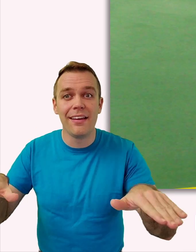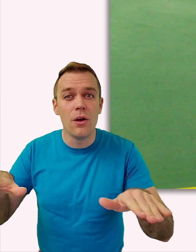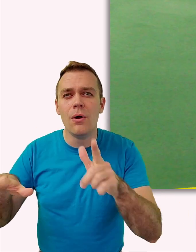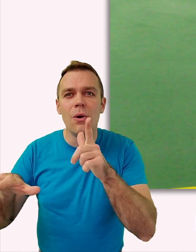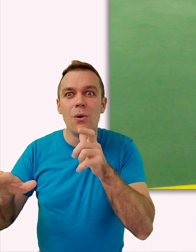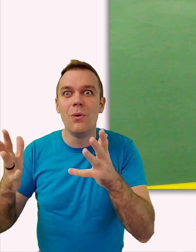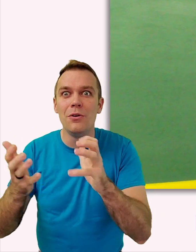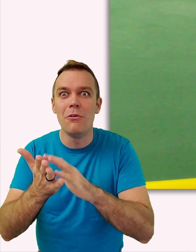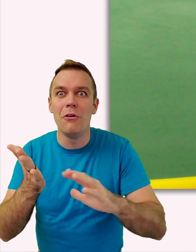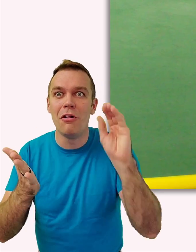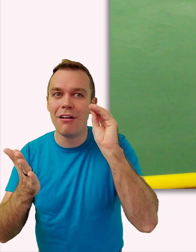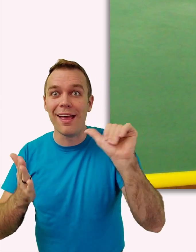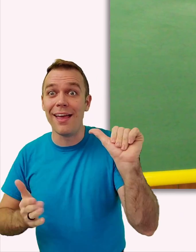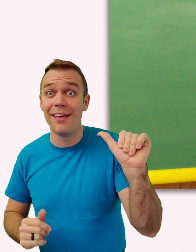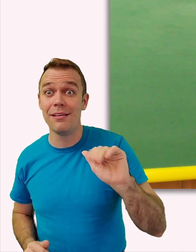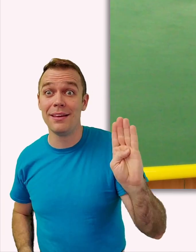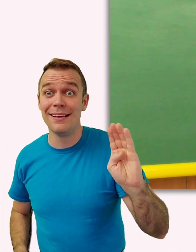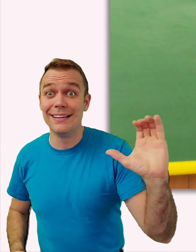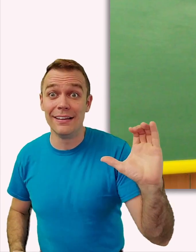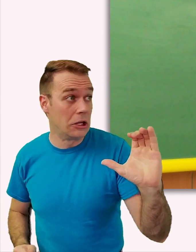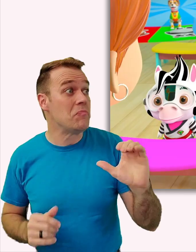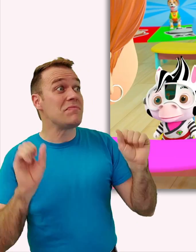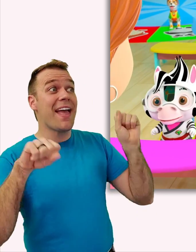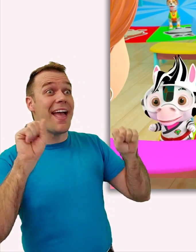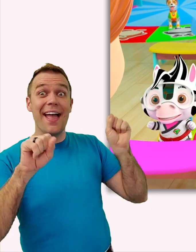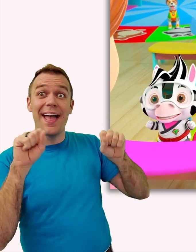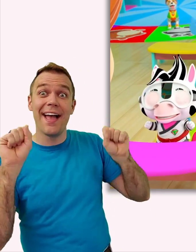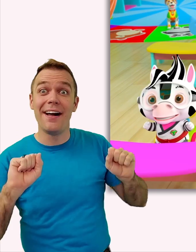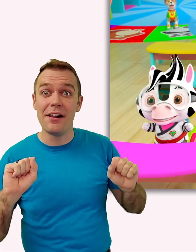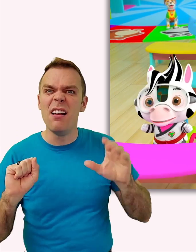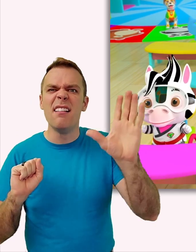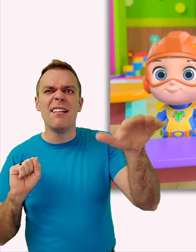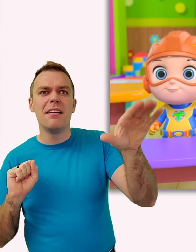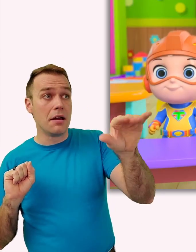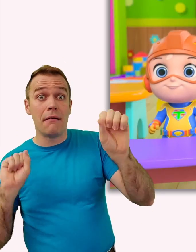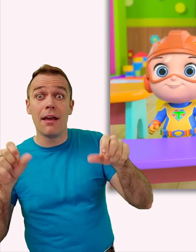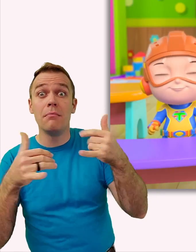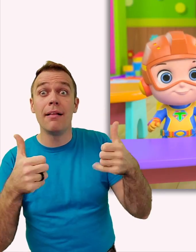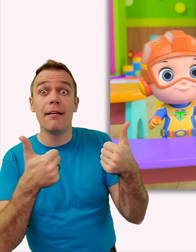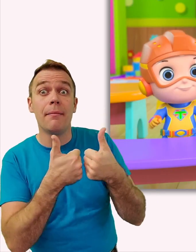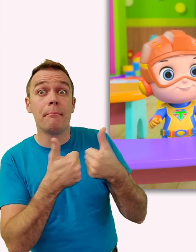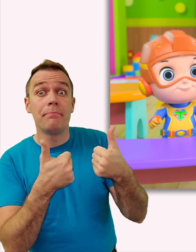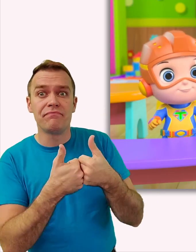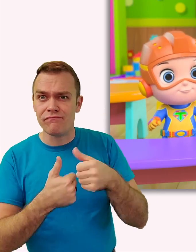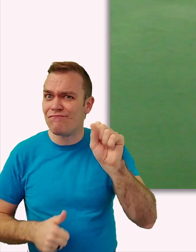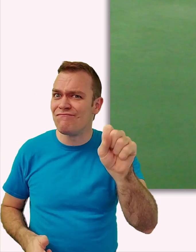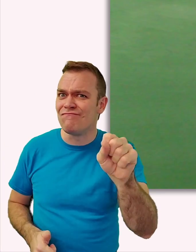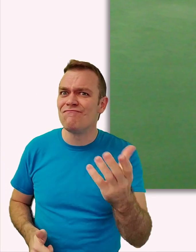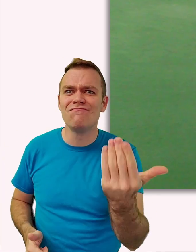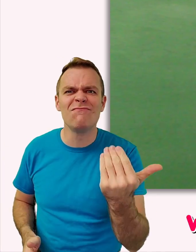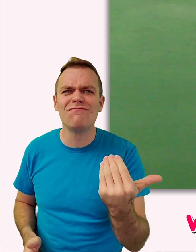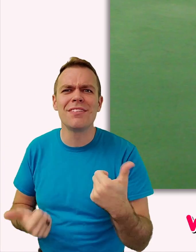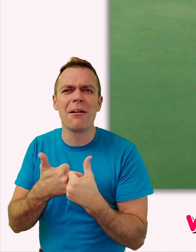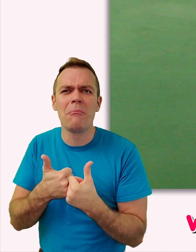Hey everyone, who wants to learn the ABCs? Yay! Miss, can we play a game?